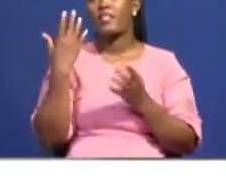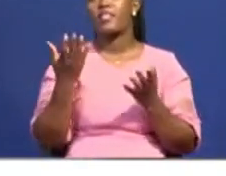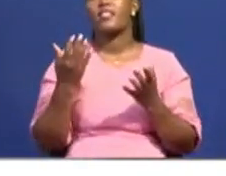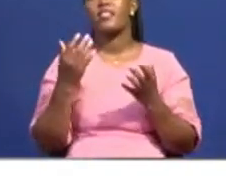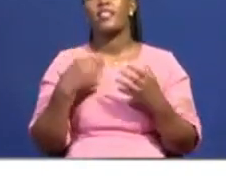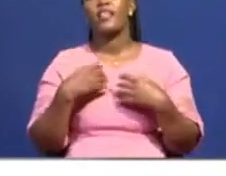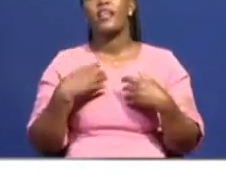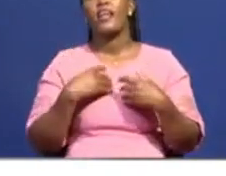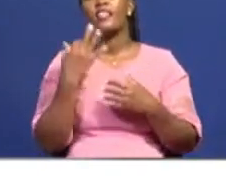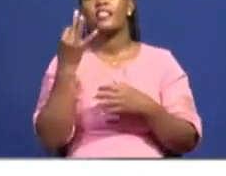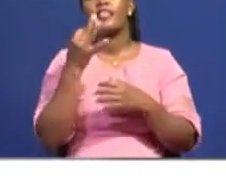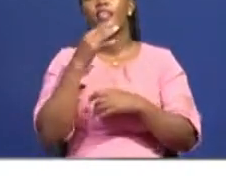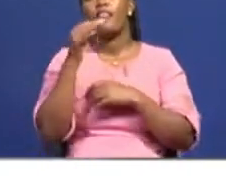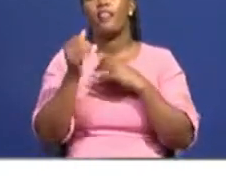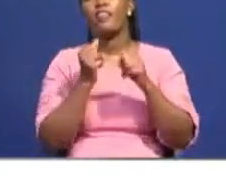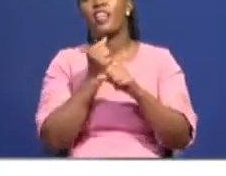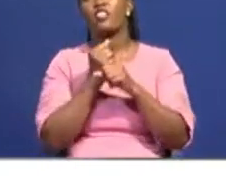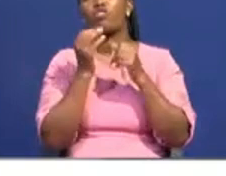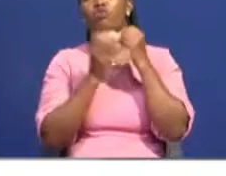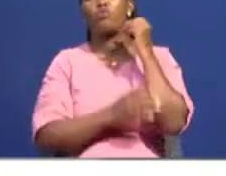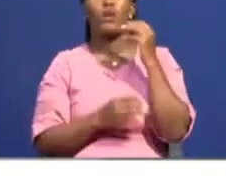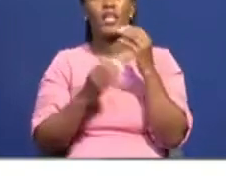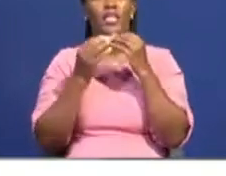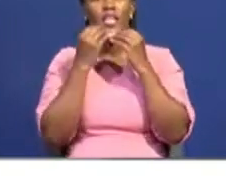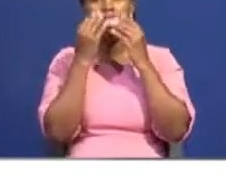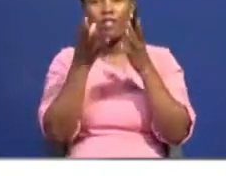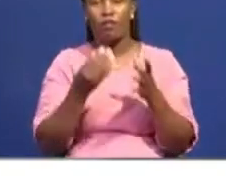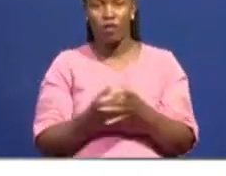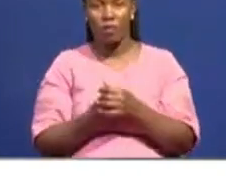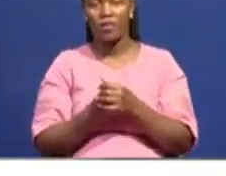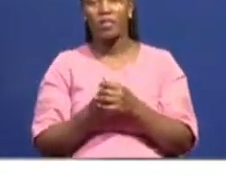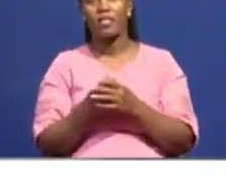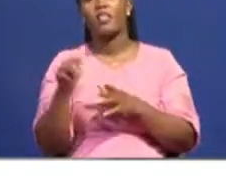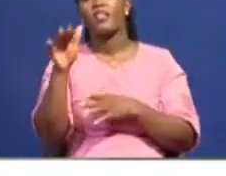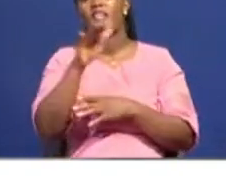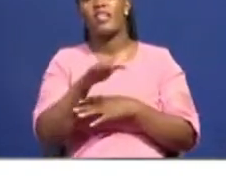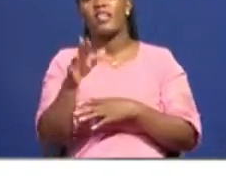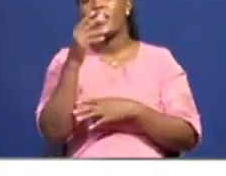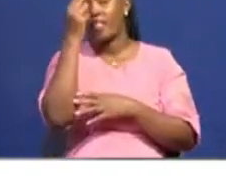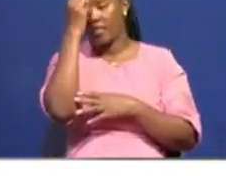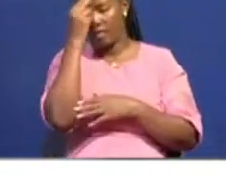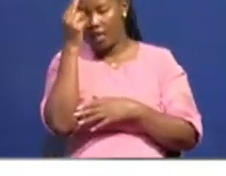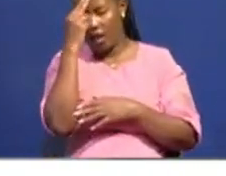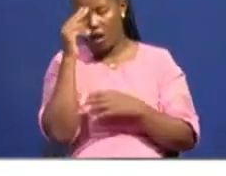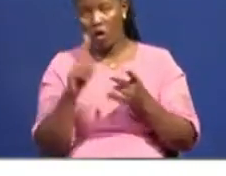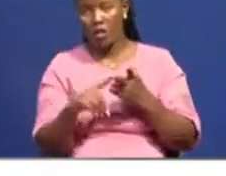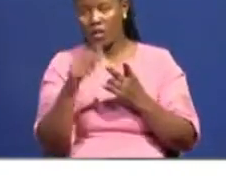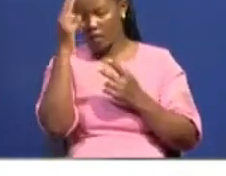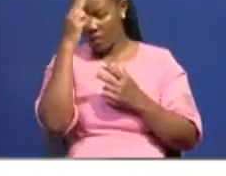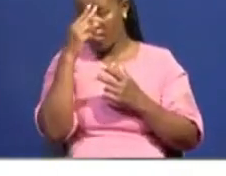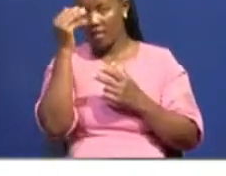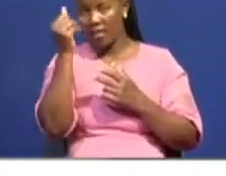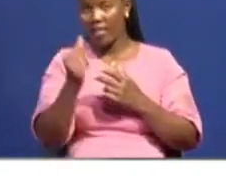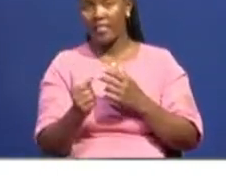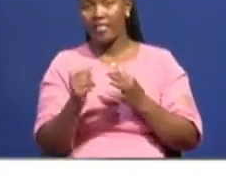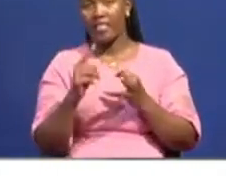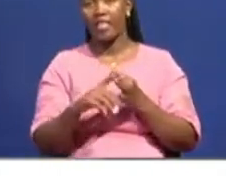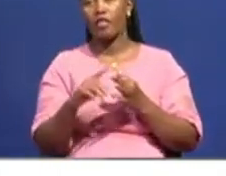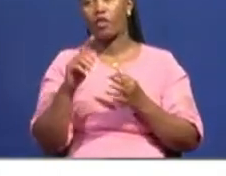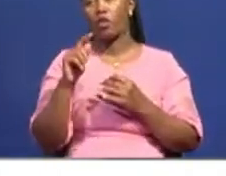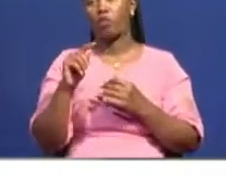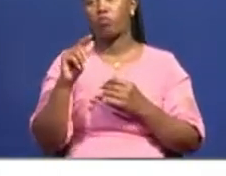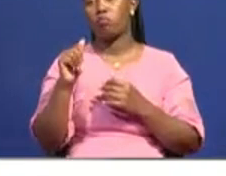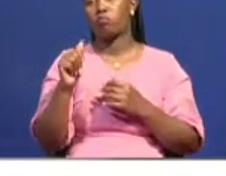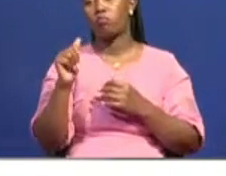very poor rainfall. Many areas of Narok, Kajiado, Taita Taveta were completely